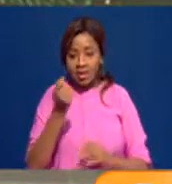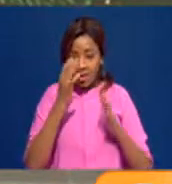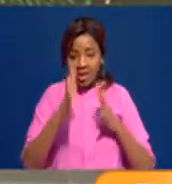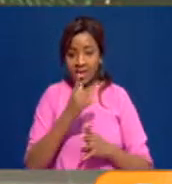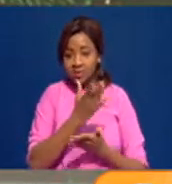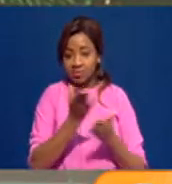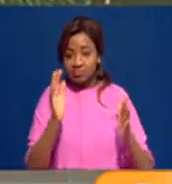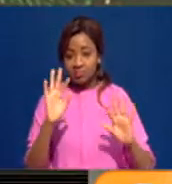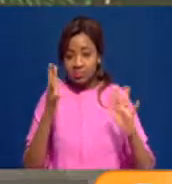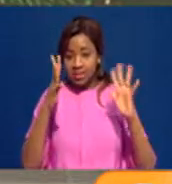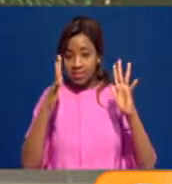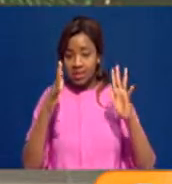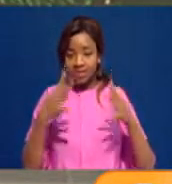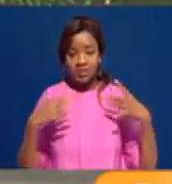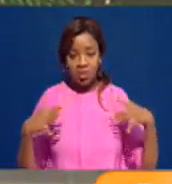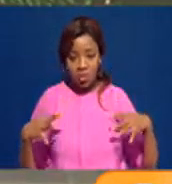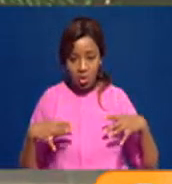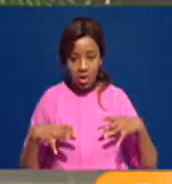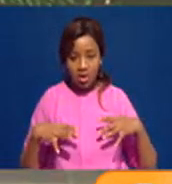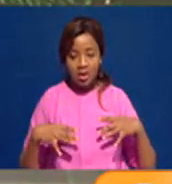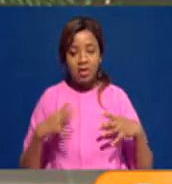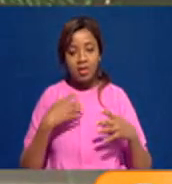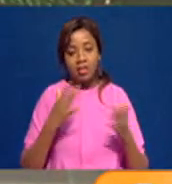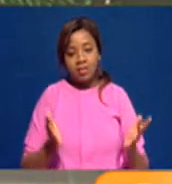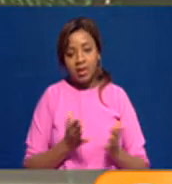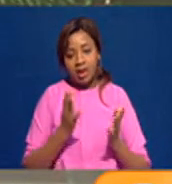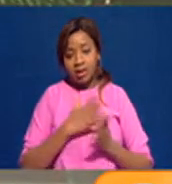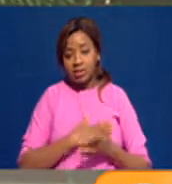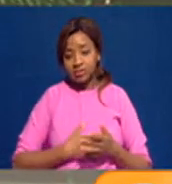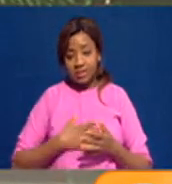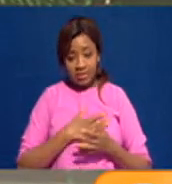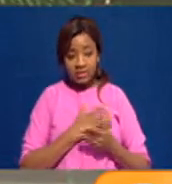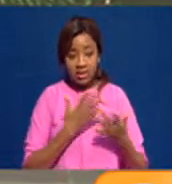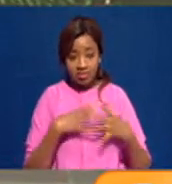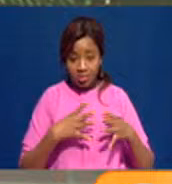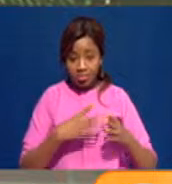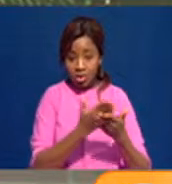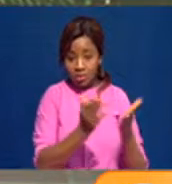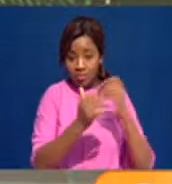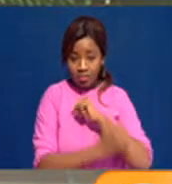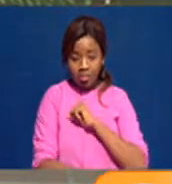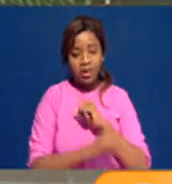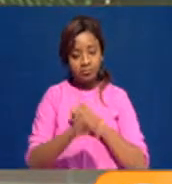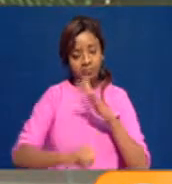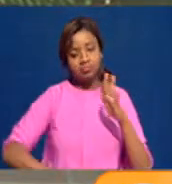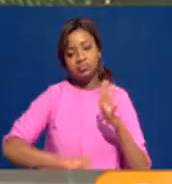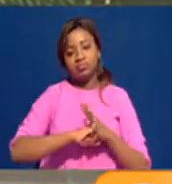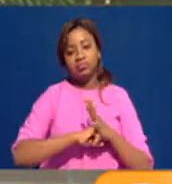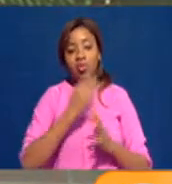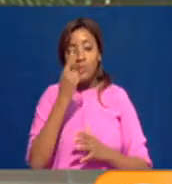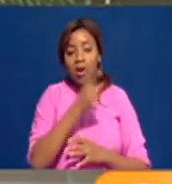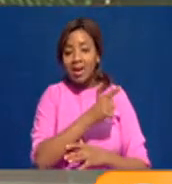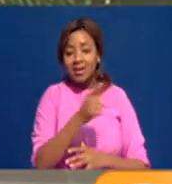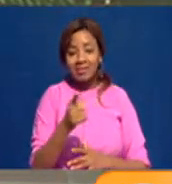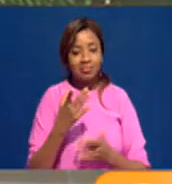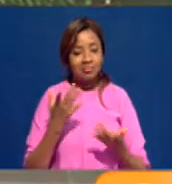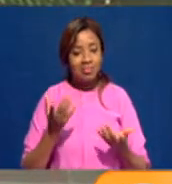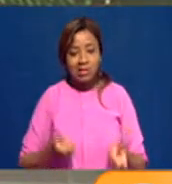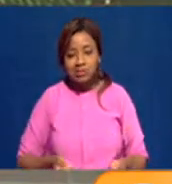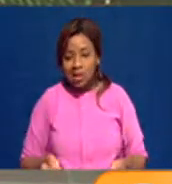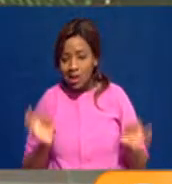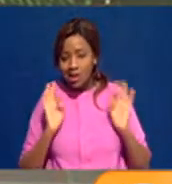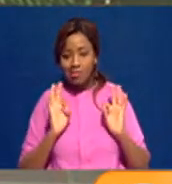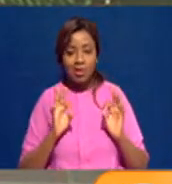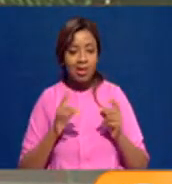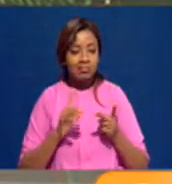been urged to offer material and financial support to the less fortunate who have been hit hard by the effects of the economy and natural occurrences